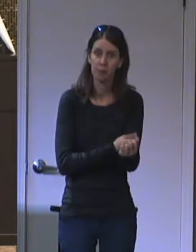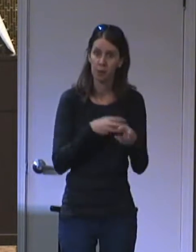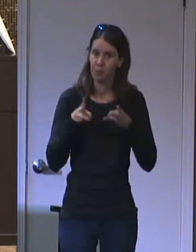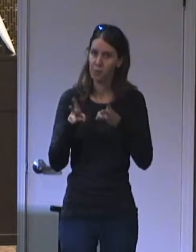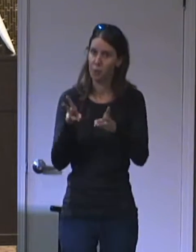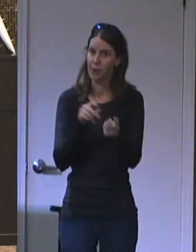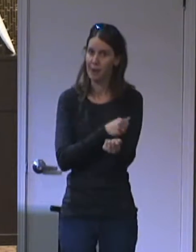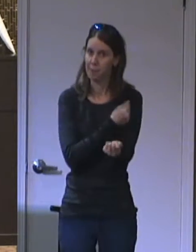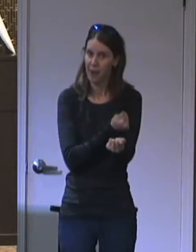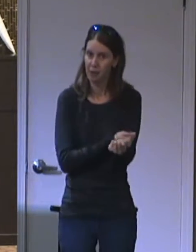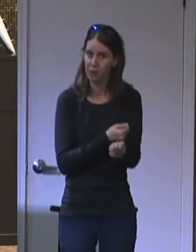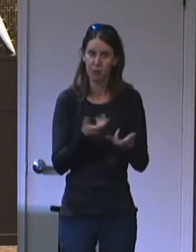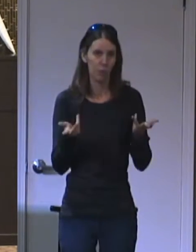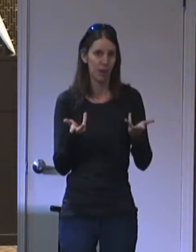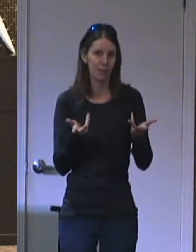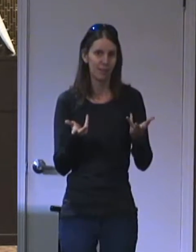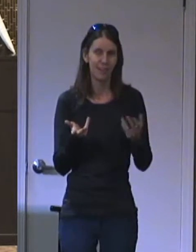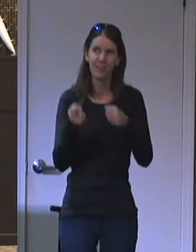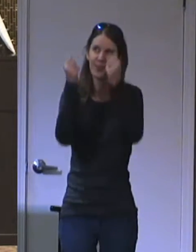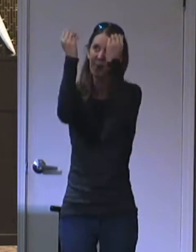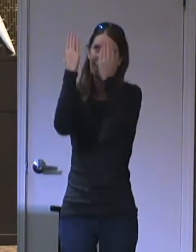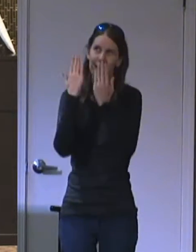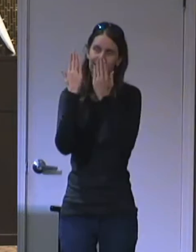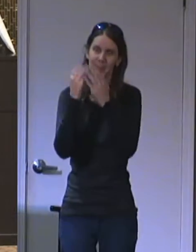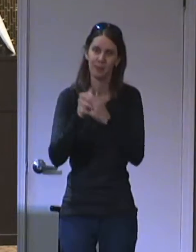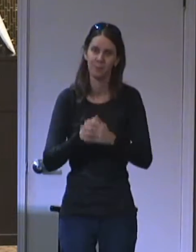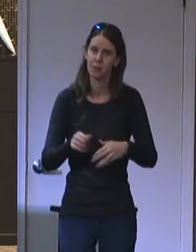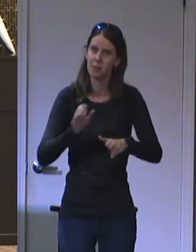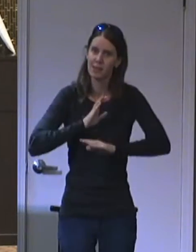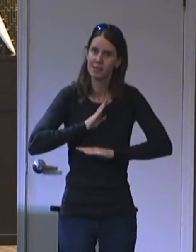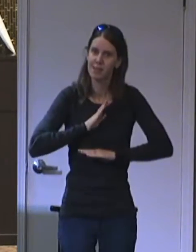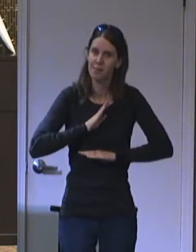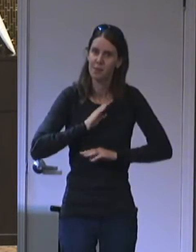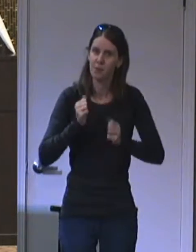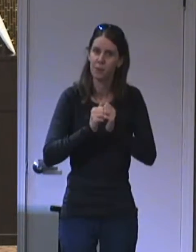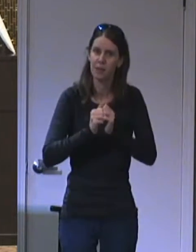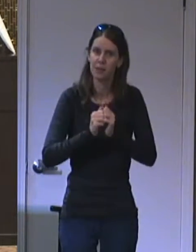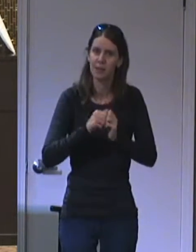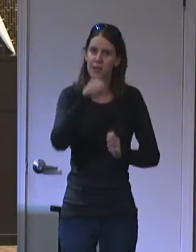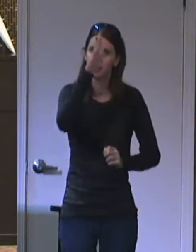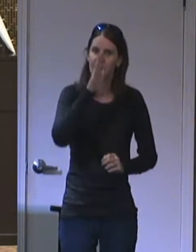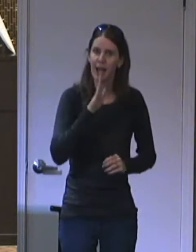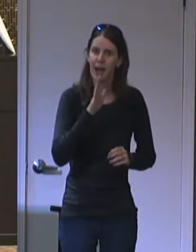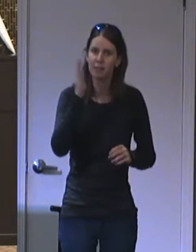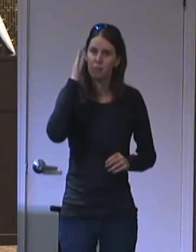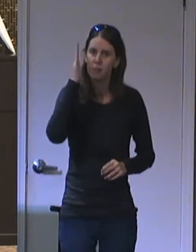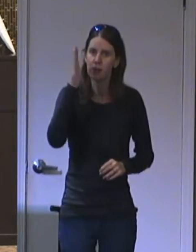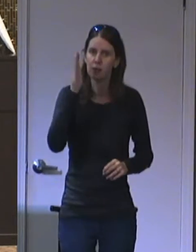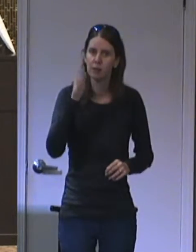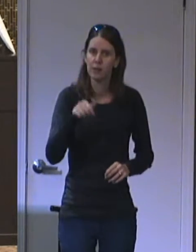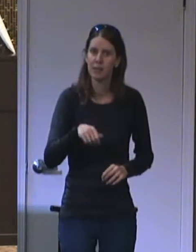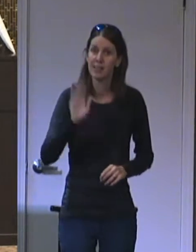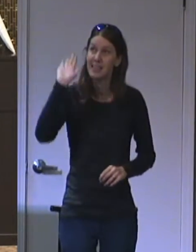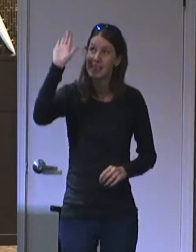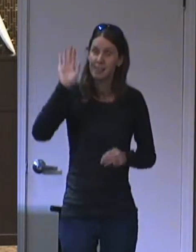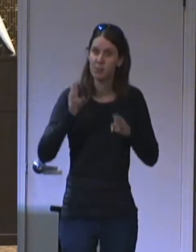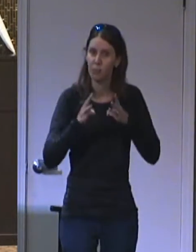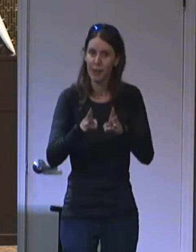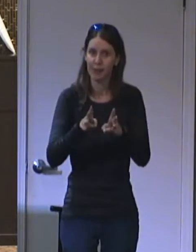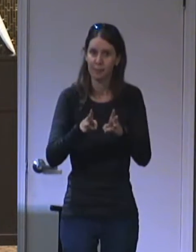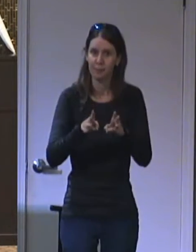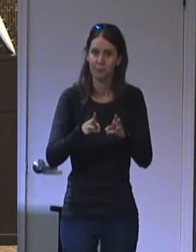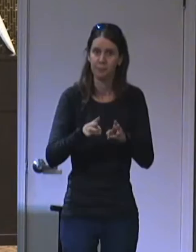The way to power is obedience. Being content with God's will, God's